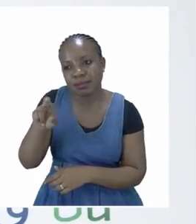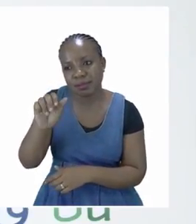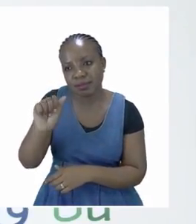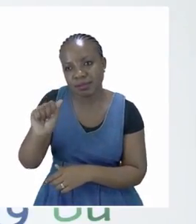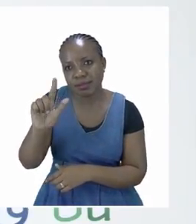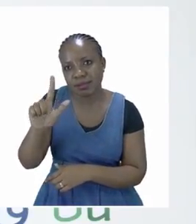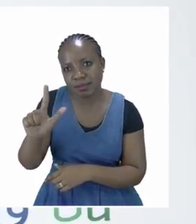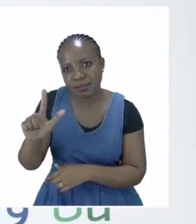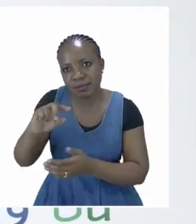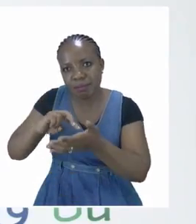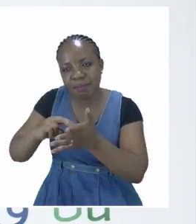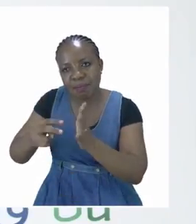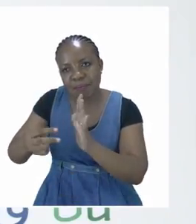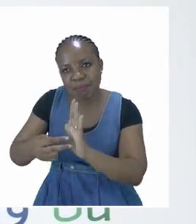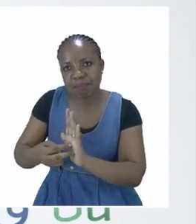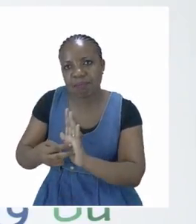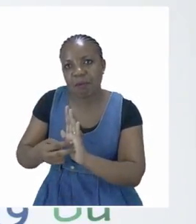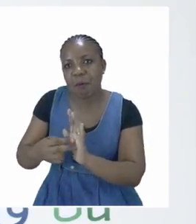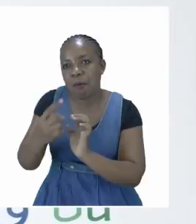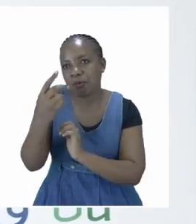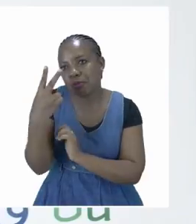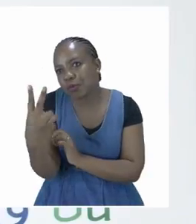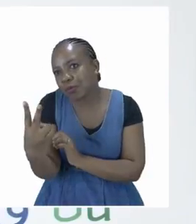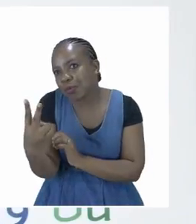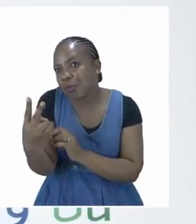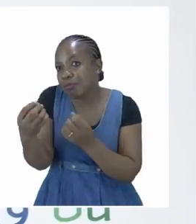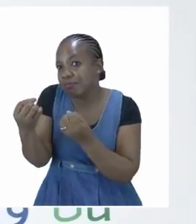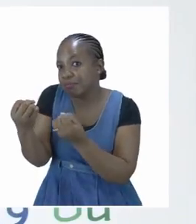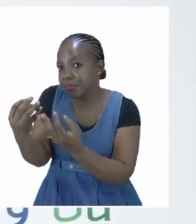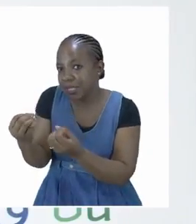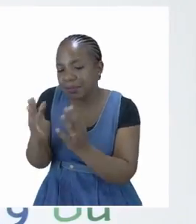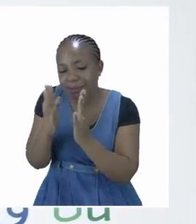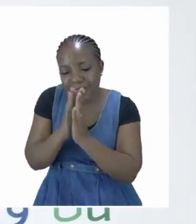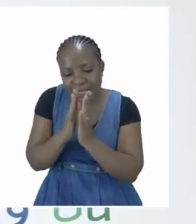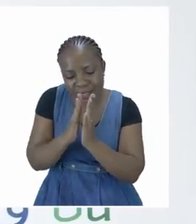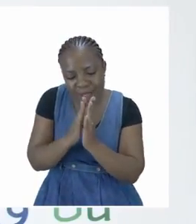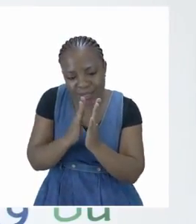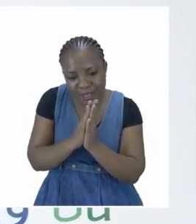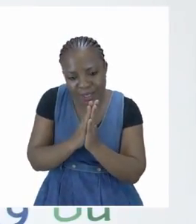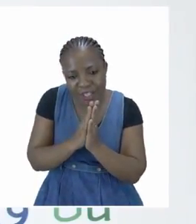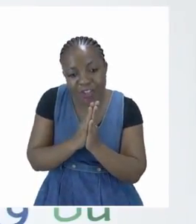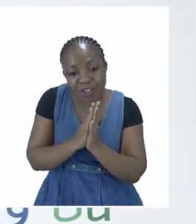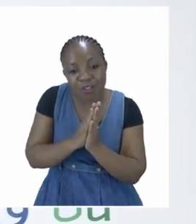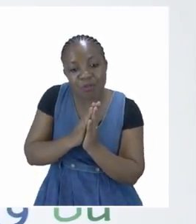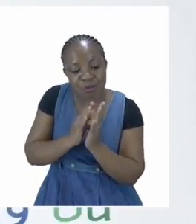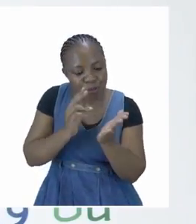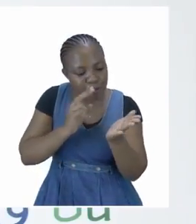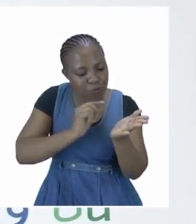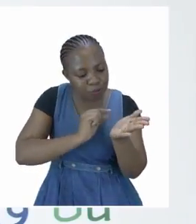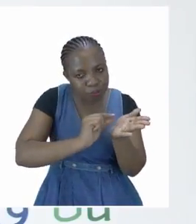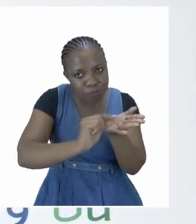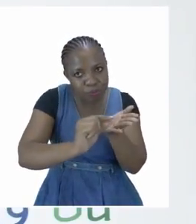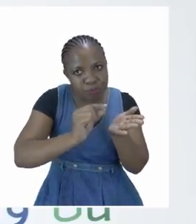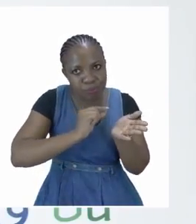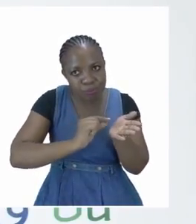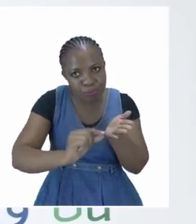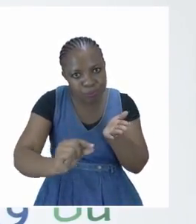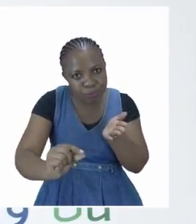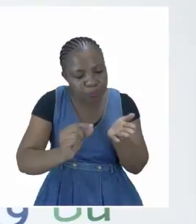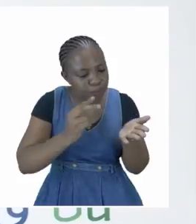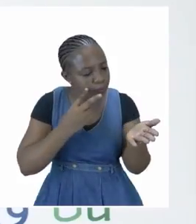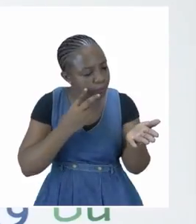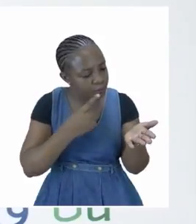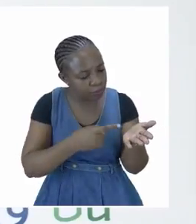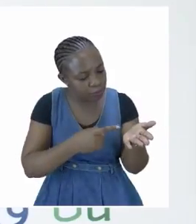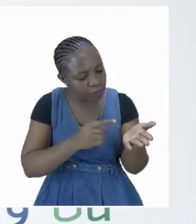sure that you have put a capital letter where it needs to be and a full stop. We have now come to the